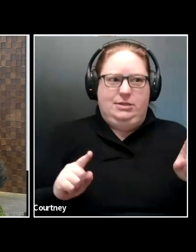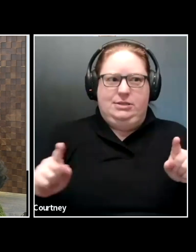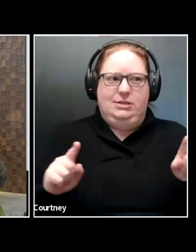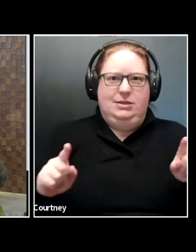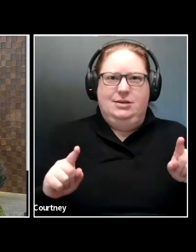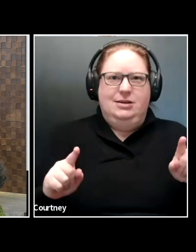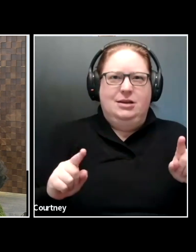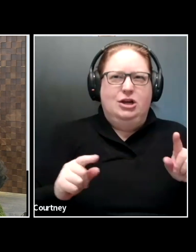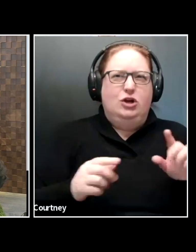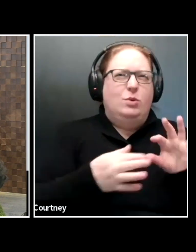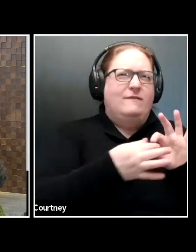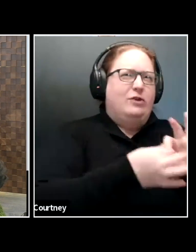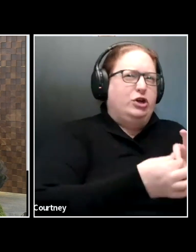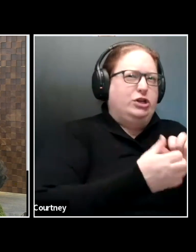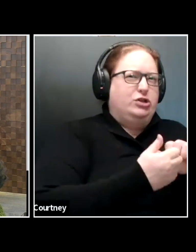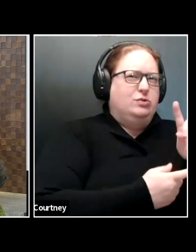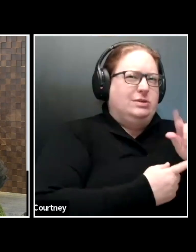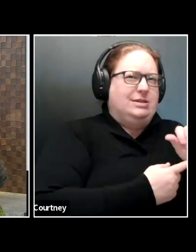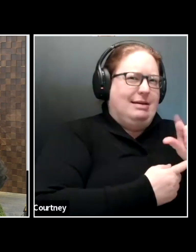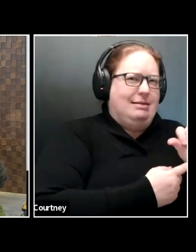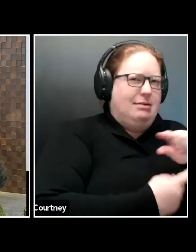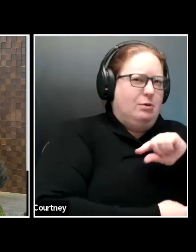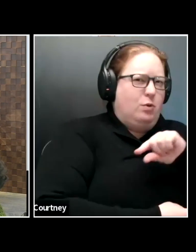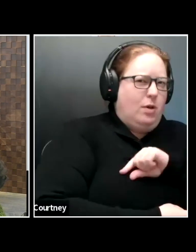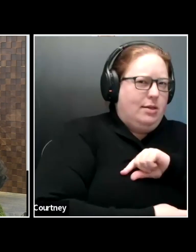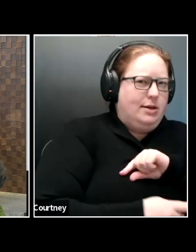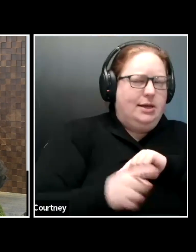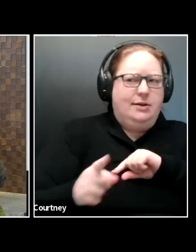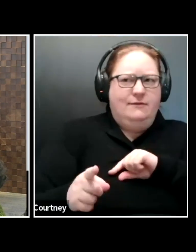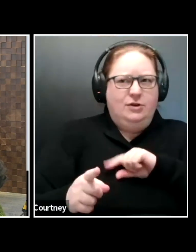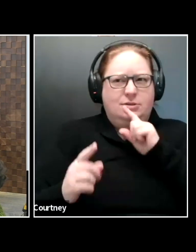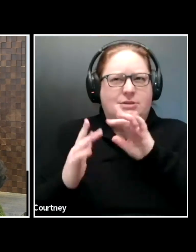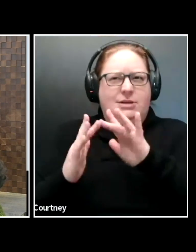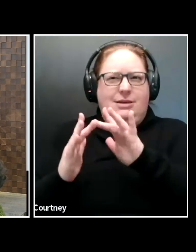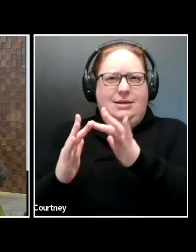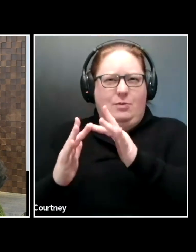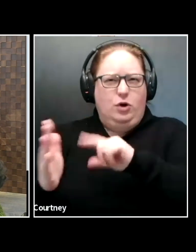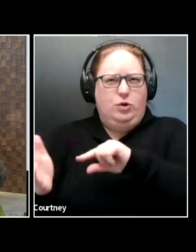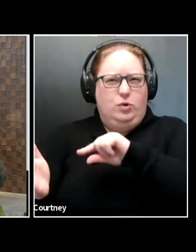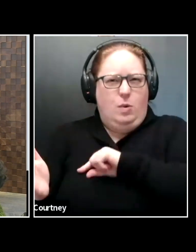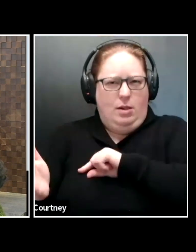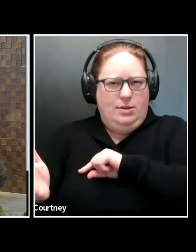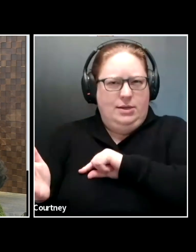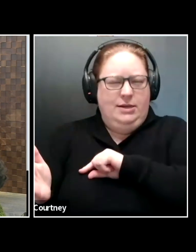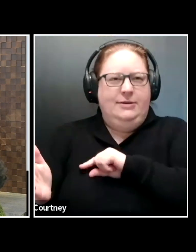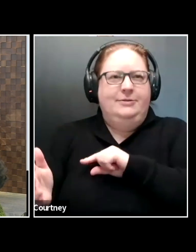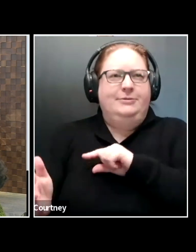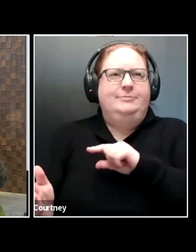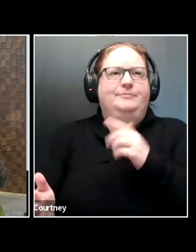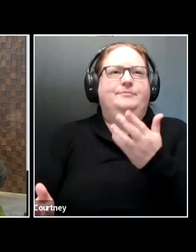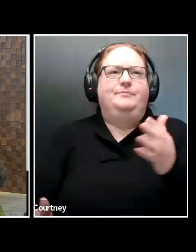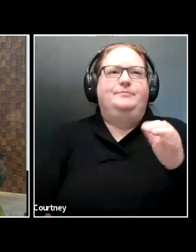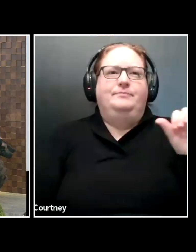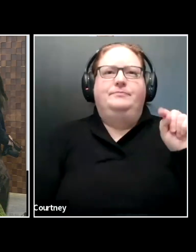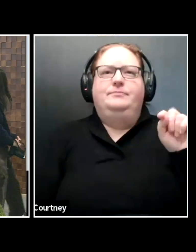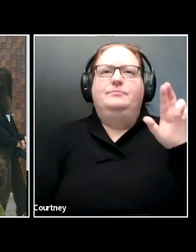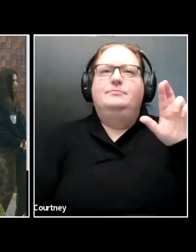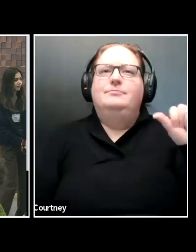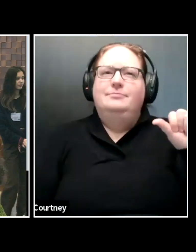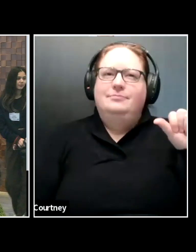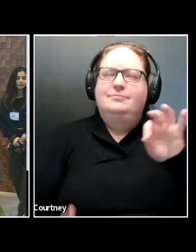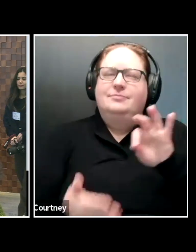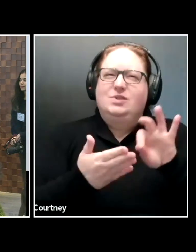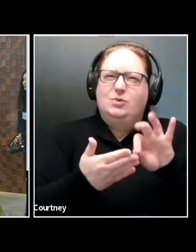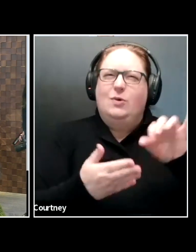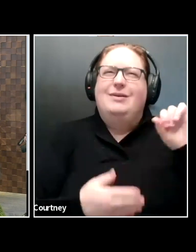the data quality versus the network quality, and things like the TRA score, or like the IXN.